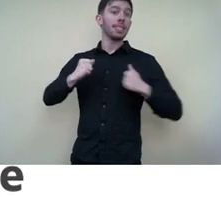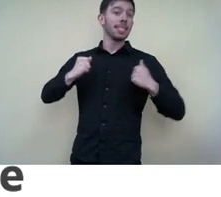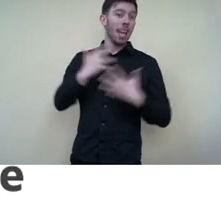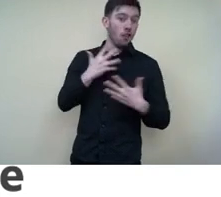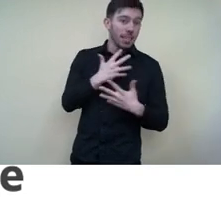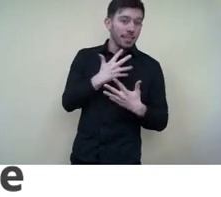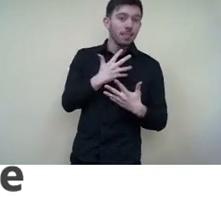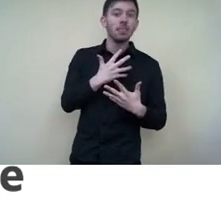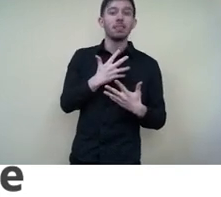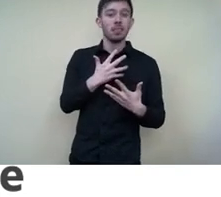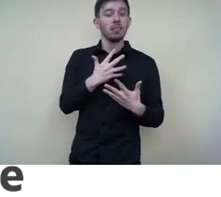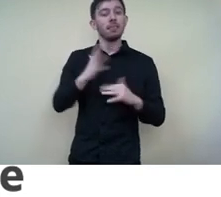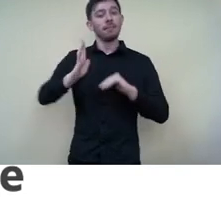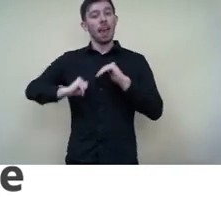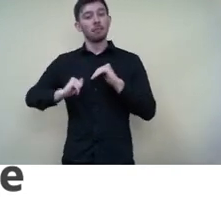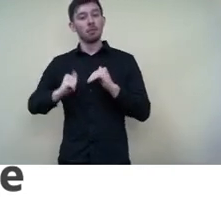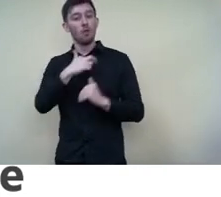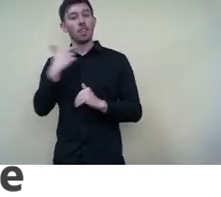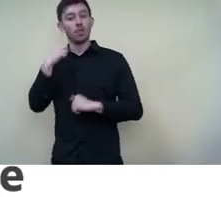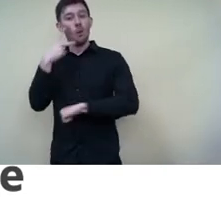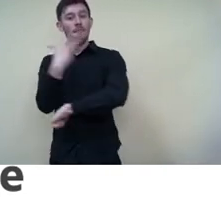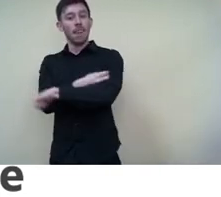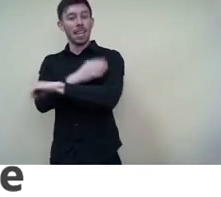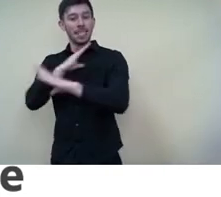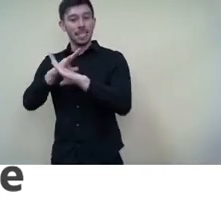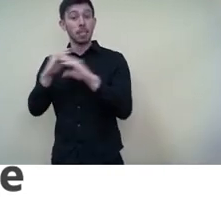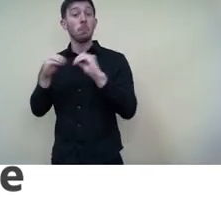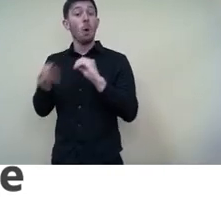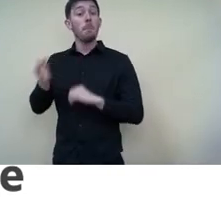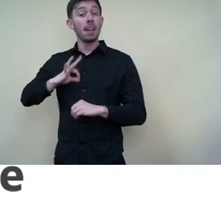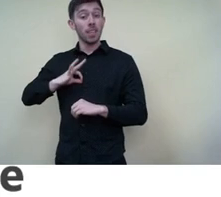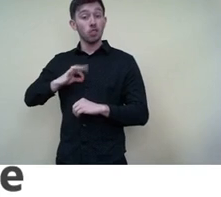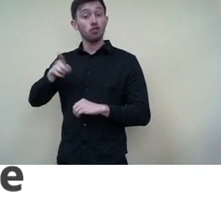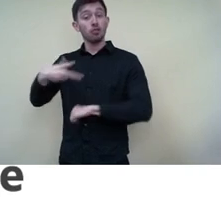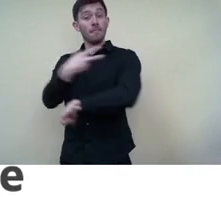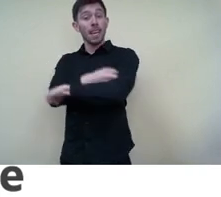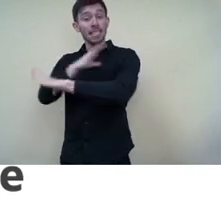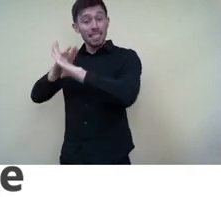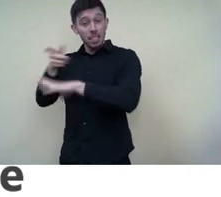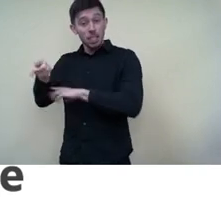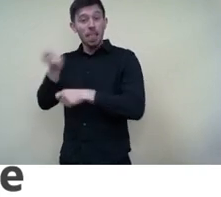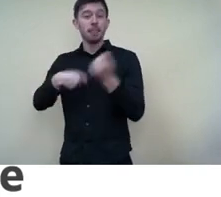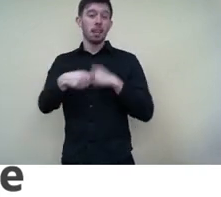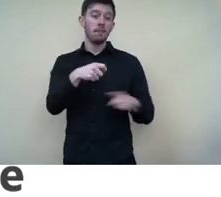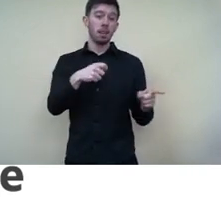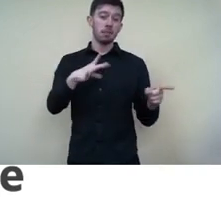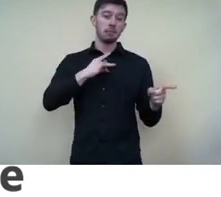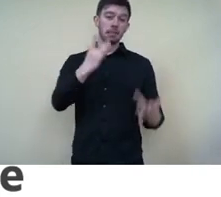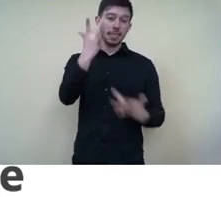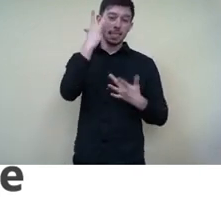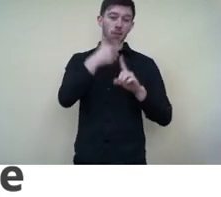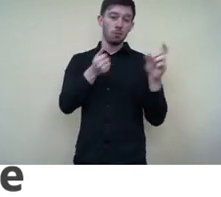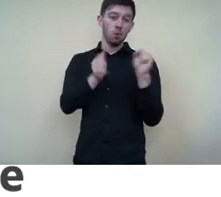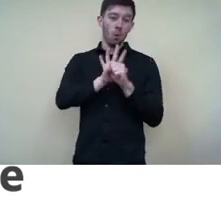outweigh the risk of the vaccine. That's what it's saying. It's more beneficial to get them than it is to suffer from COVID or a COVID infection. And